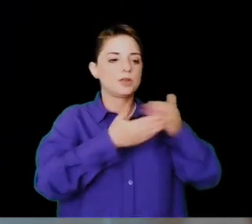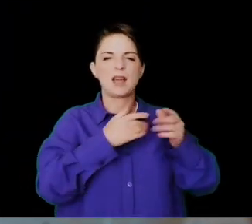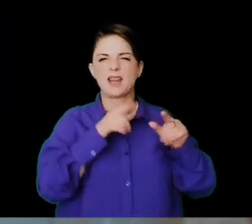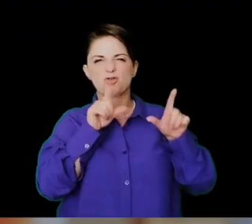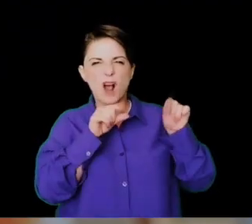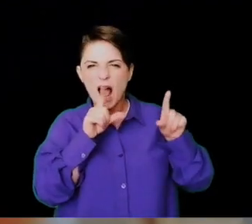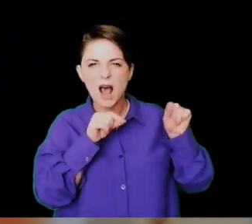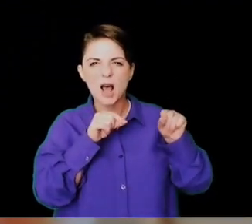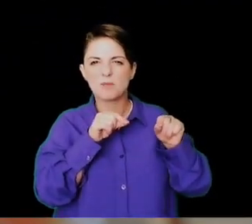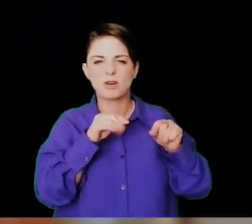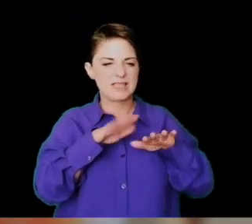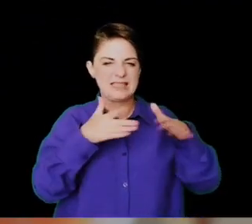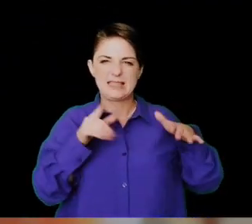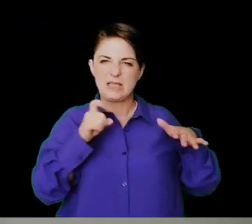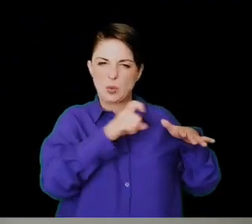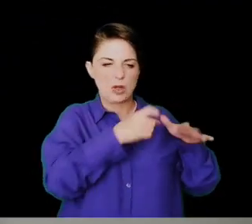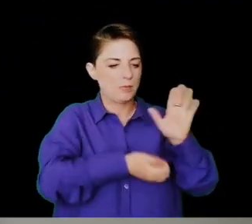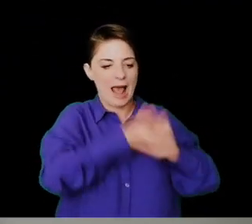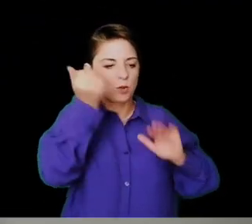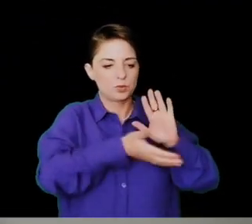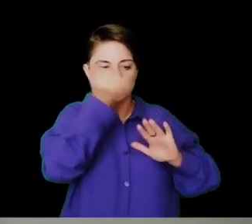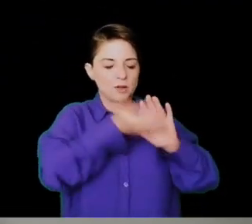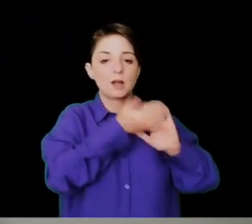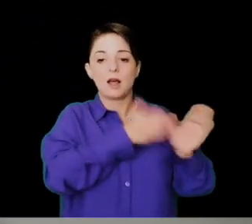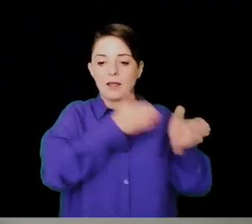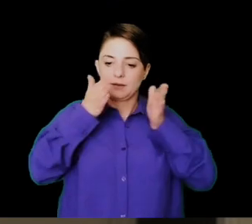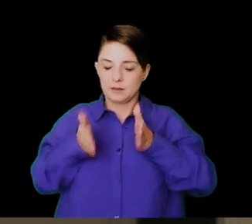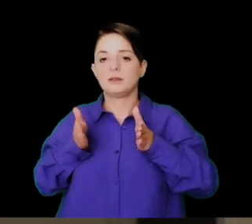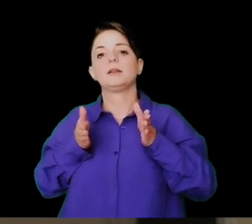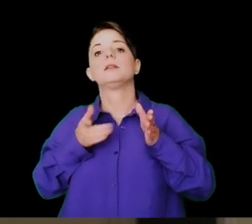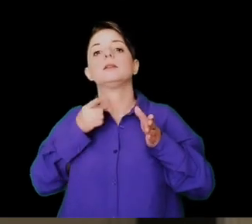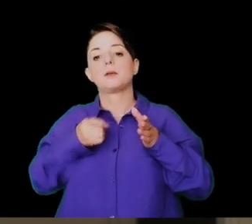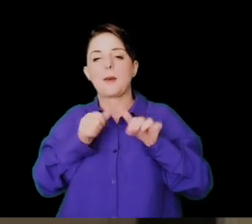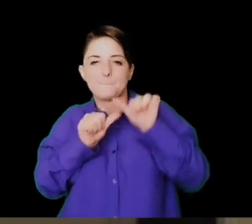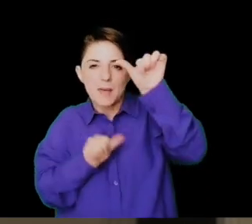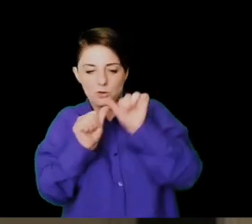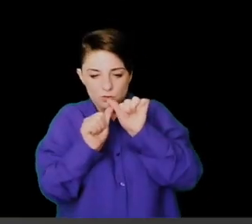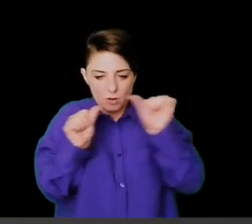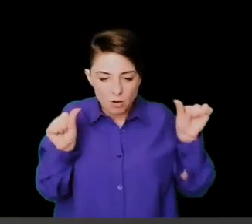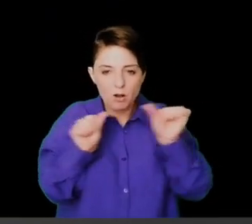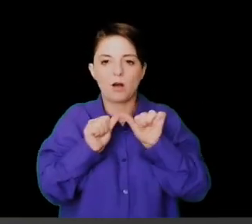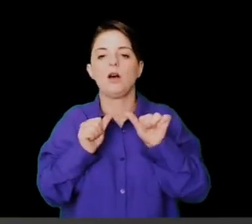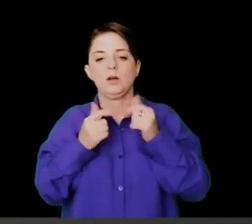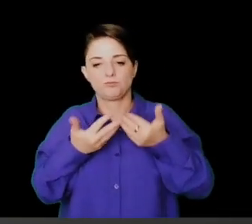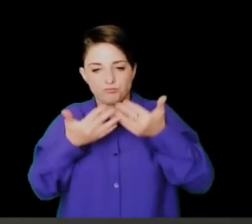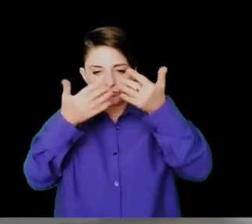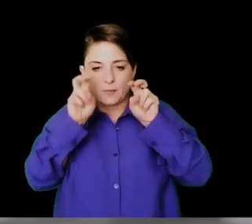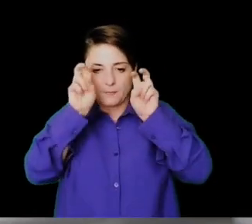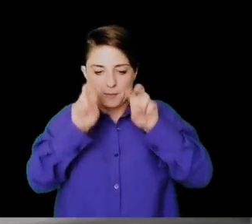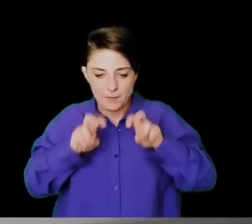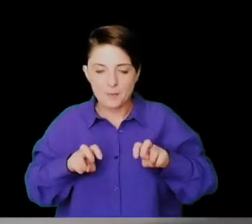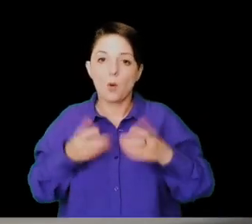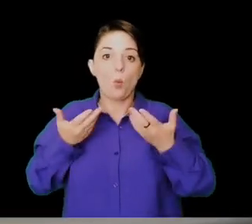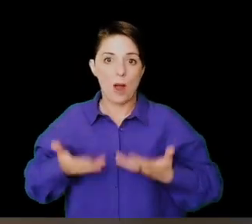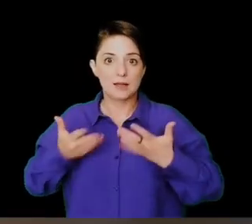oysters are sorted, so any crabs and other sea squirts and things like that are taken out. We've then got another couple of teams who are measuring all the oysters,